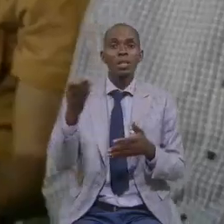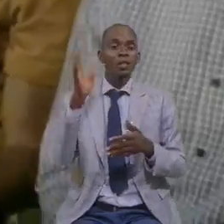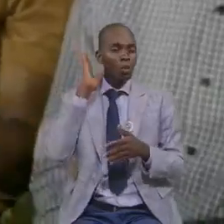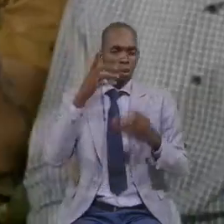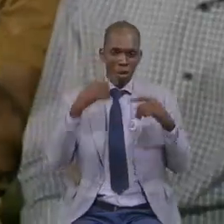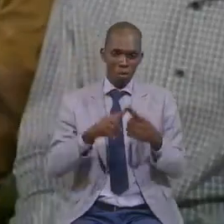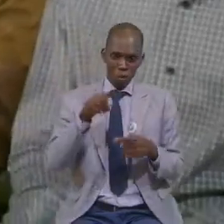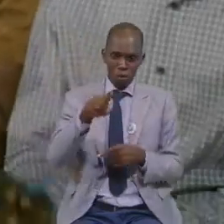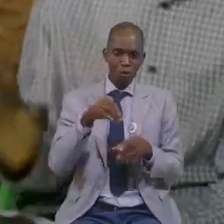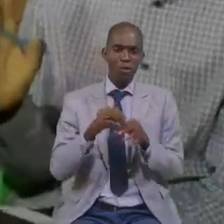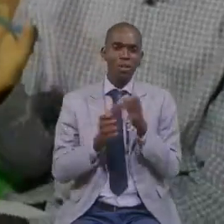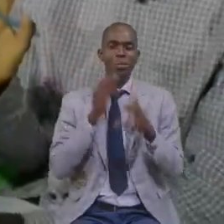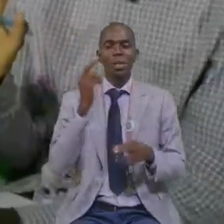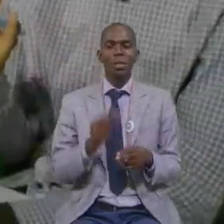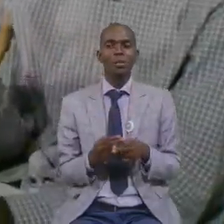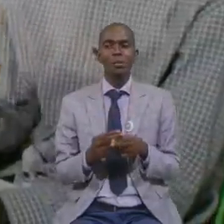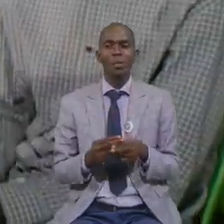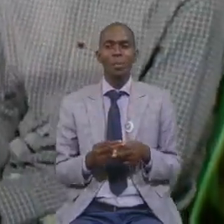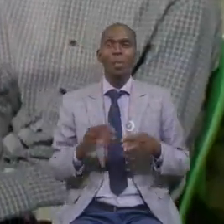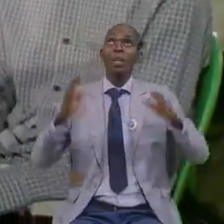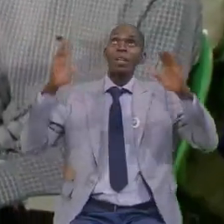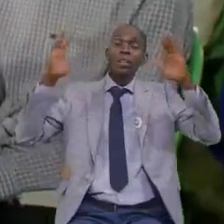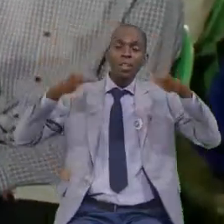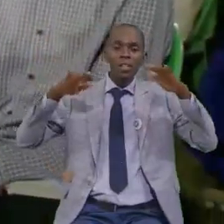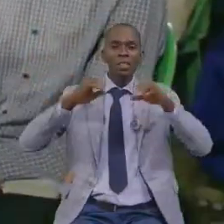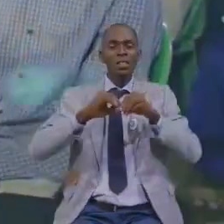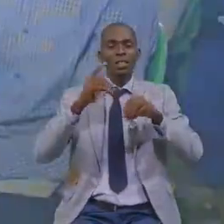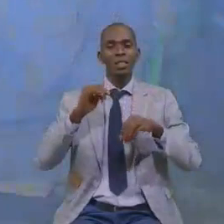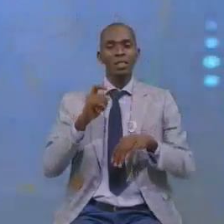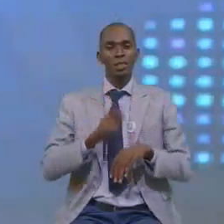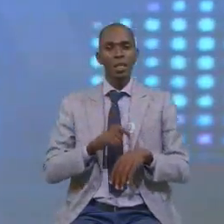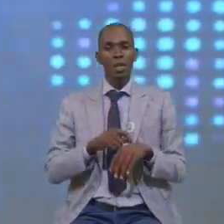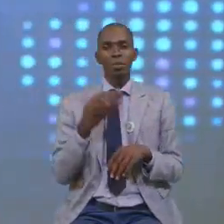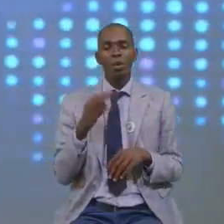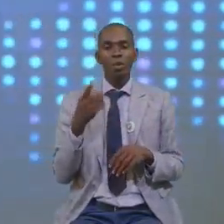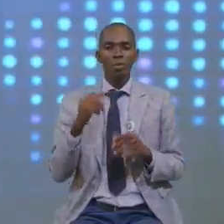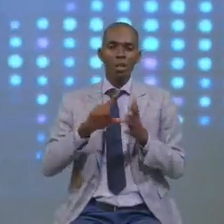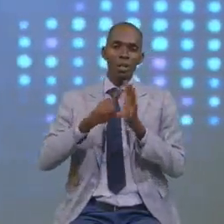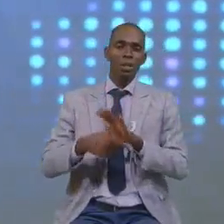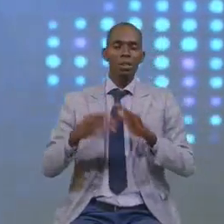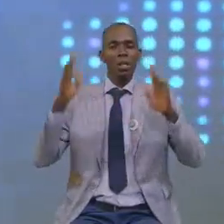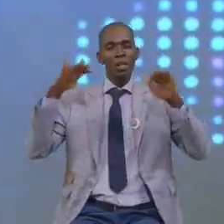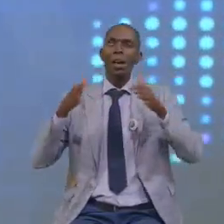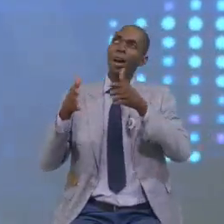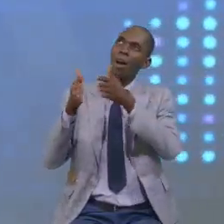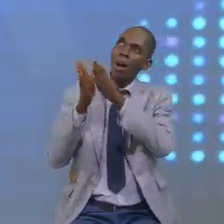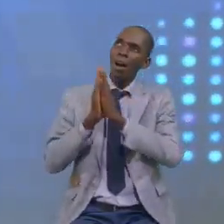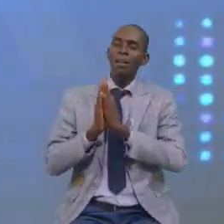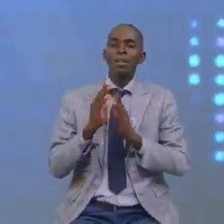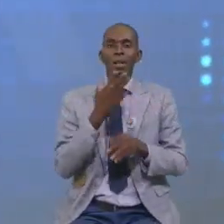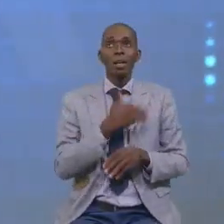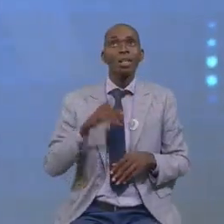you. Rain in the time of the latter rain, ask, and he